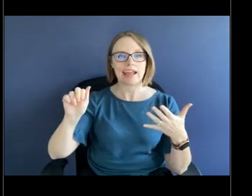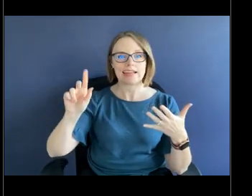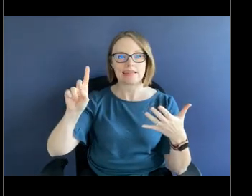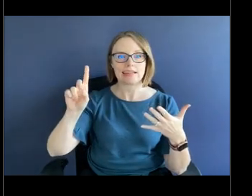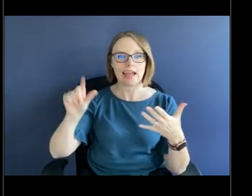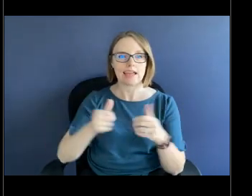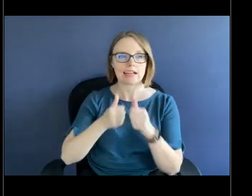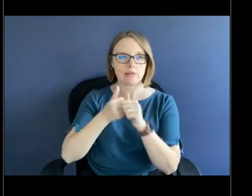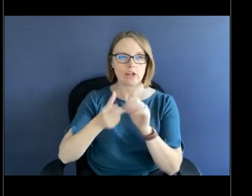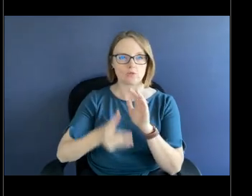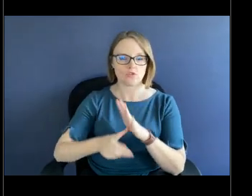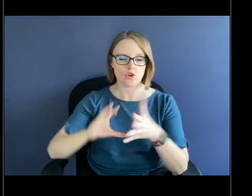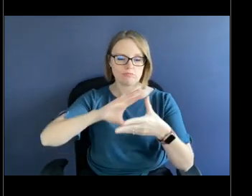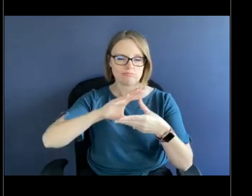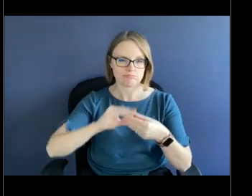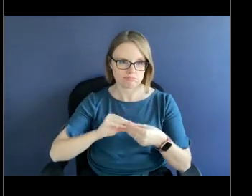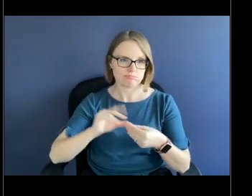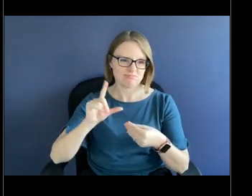compliance reviews.